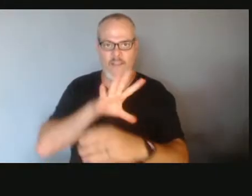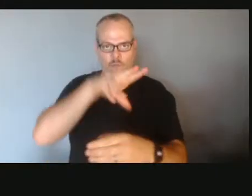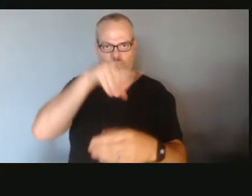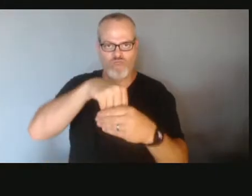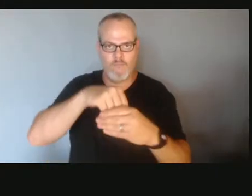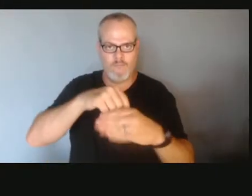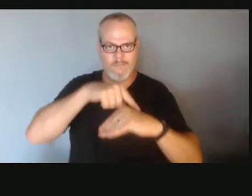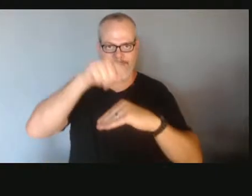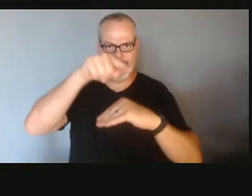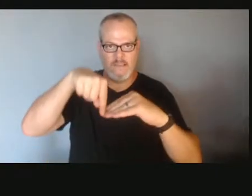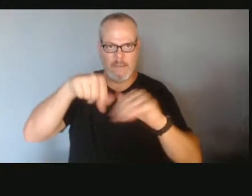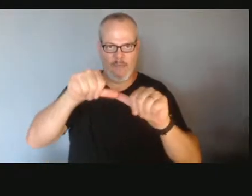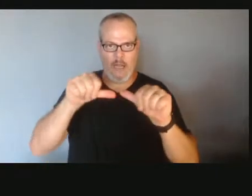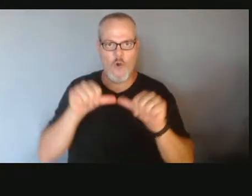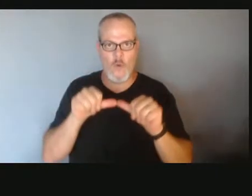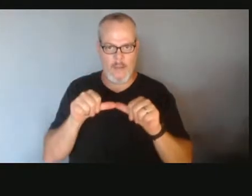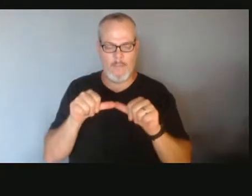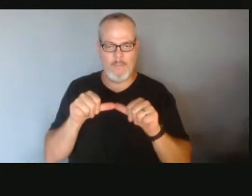least now.